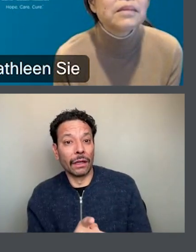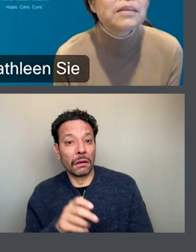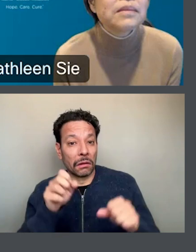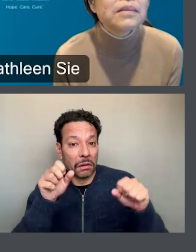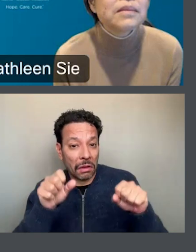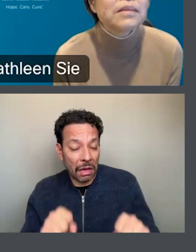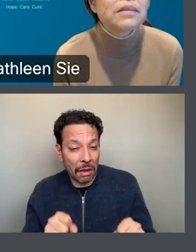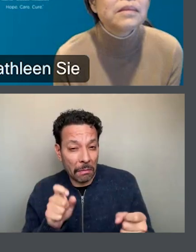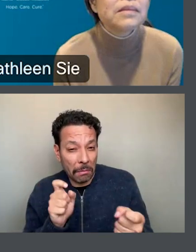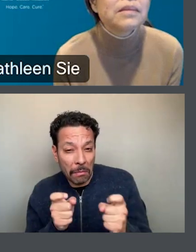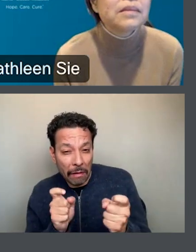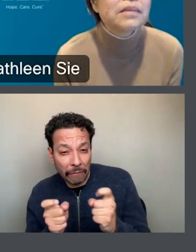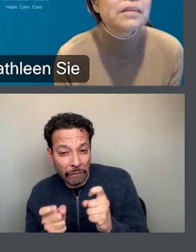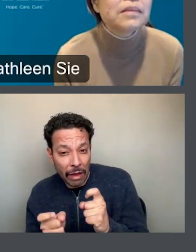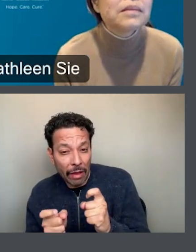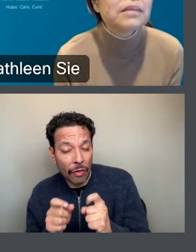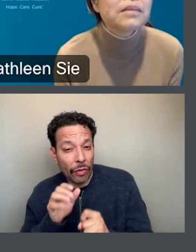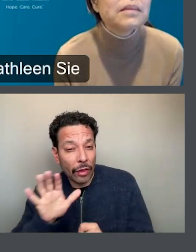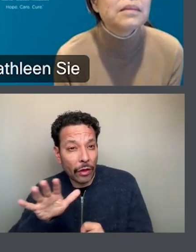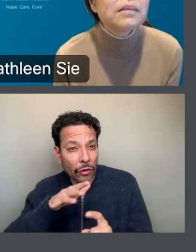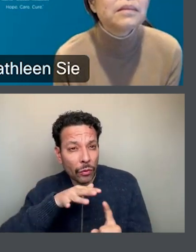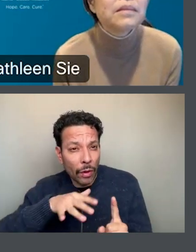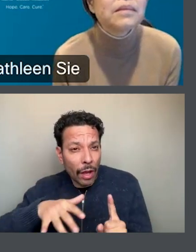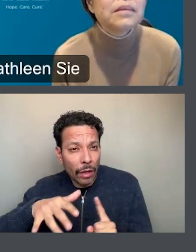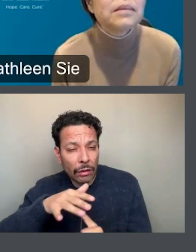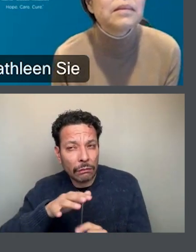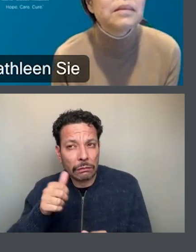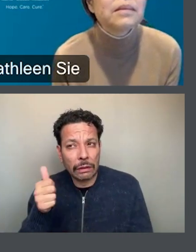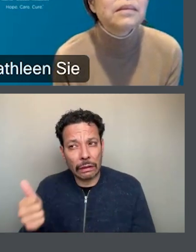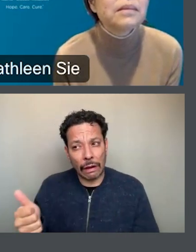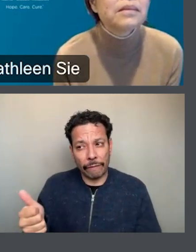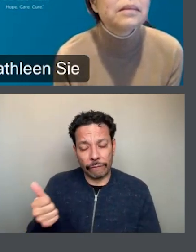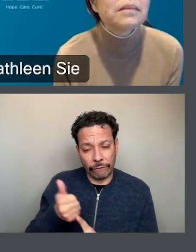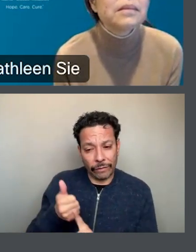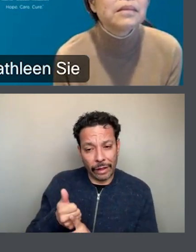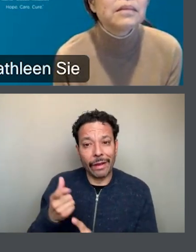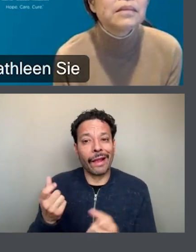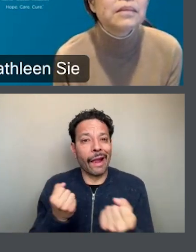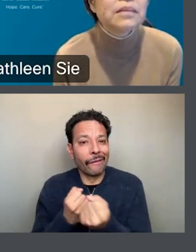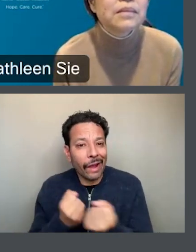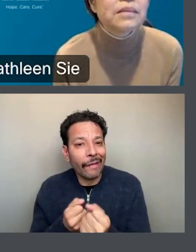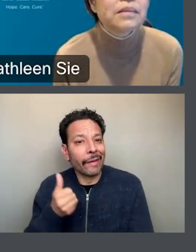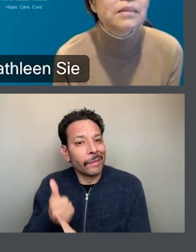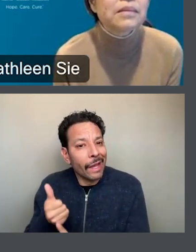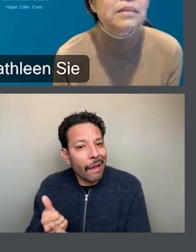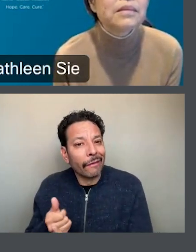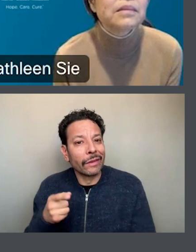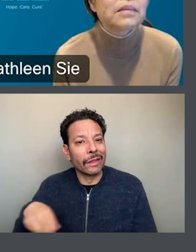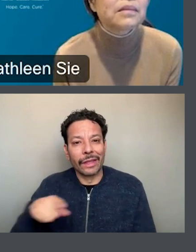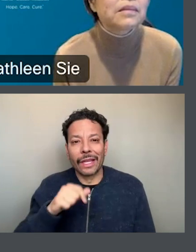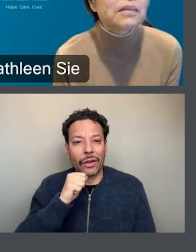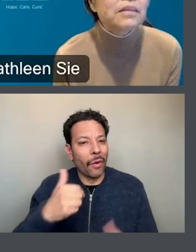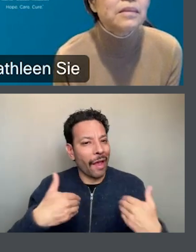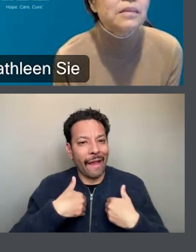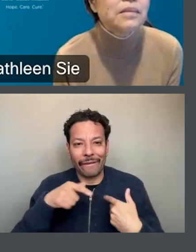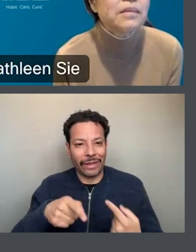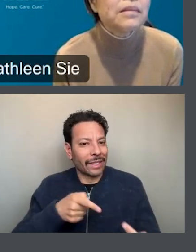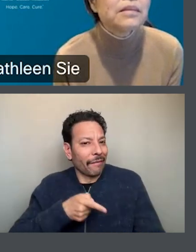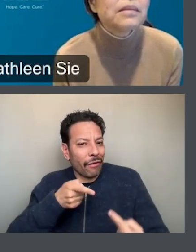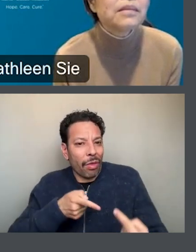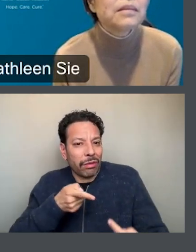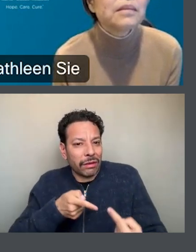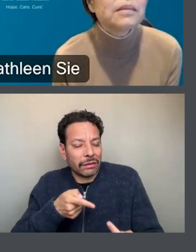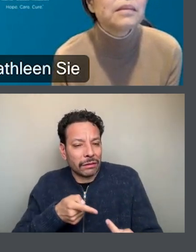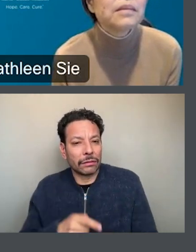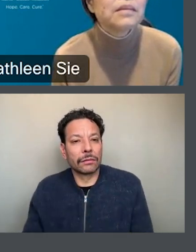modify their surroundings on their own, advocate for themselves. They don't have these difficulties, but